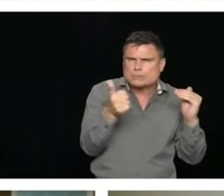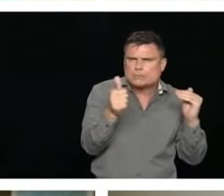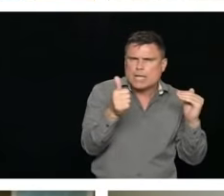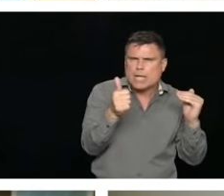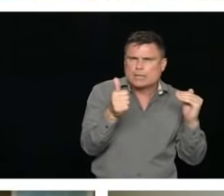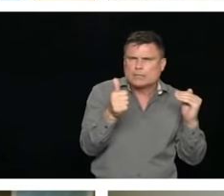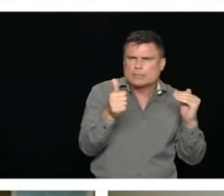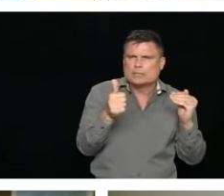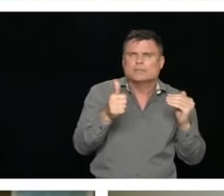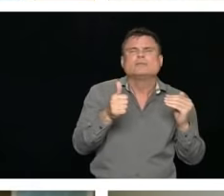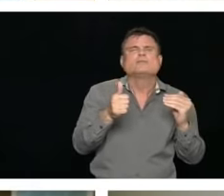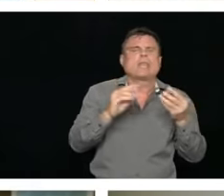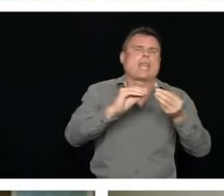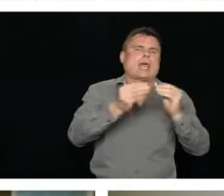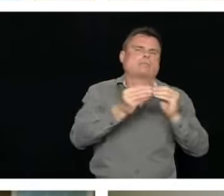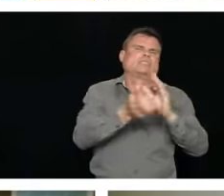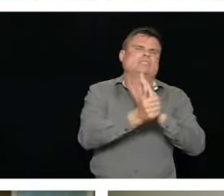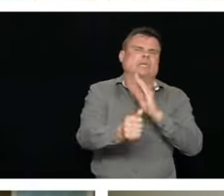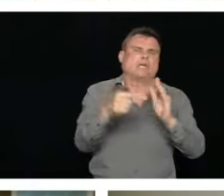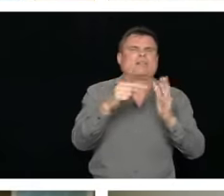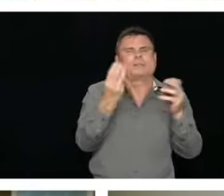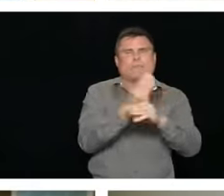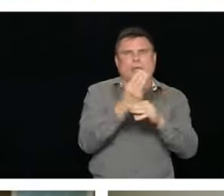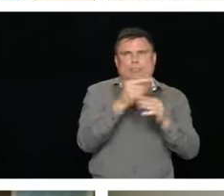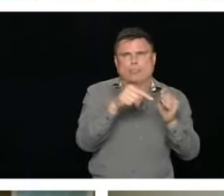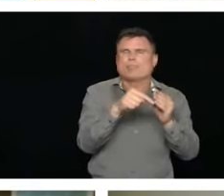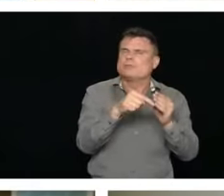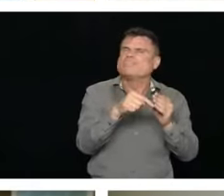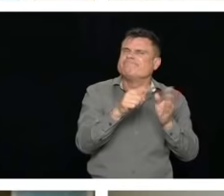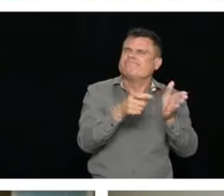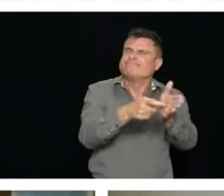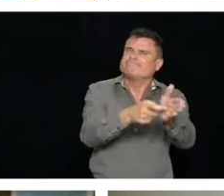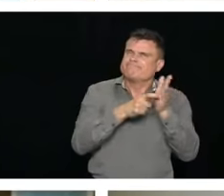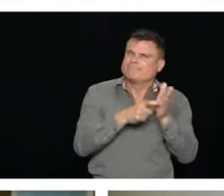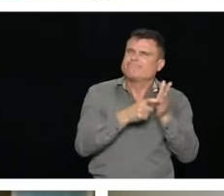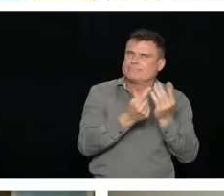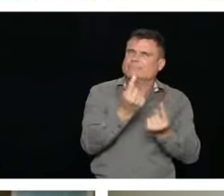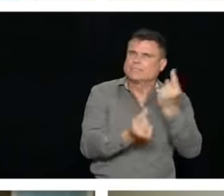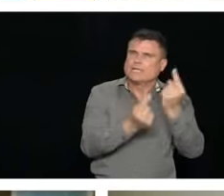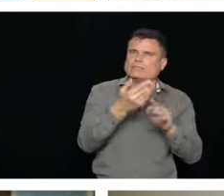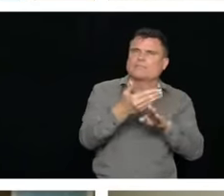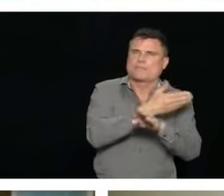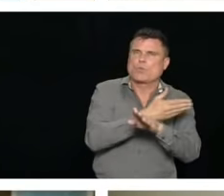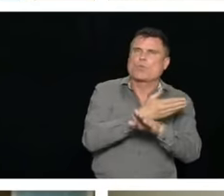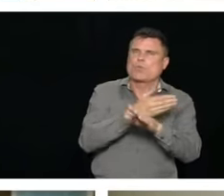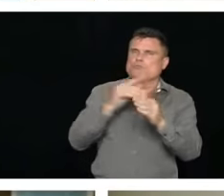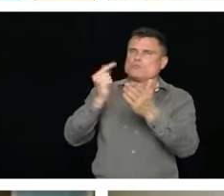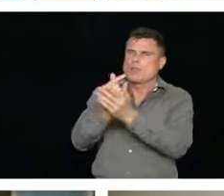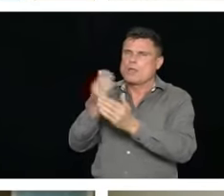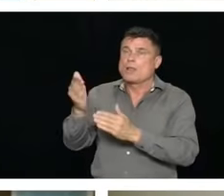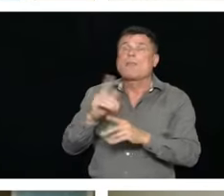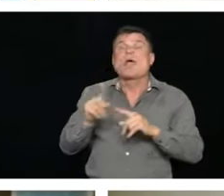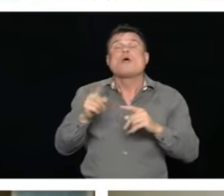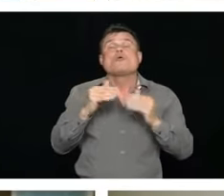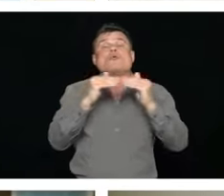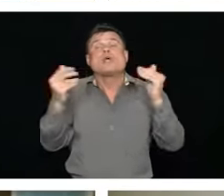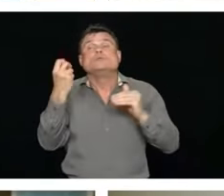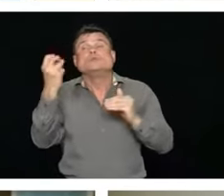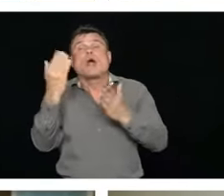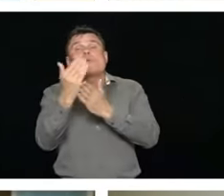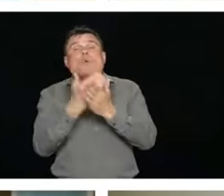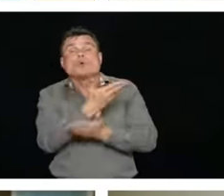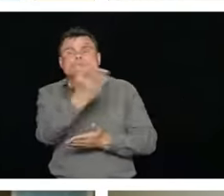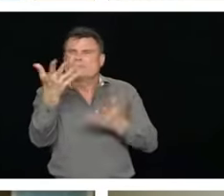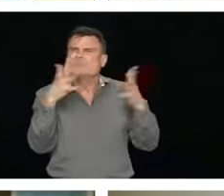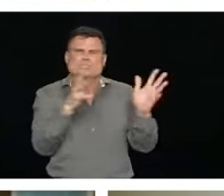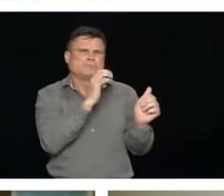options around that requirement. So stay tuned for that. I hope that Chelsea's in touch with her